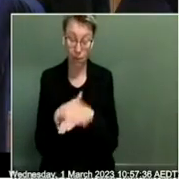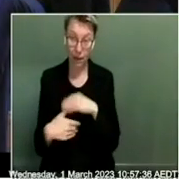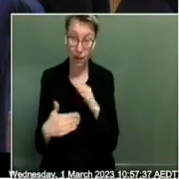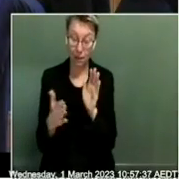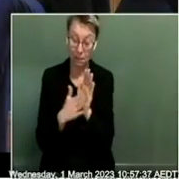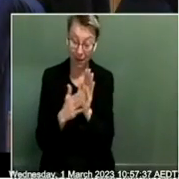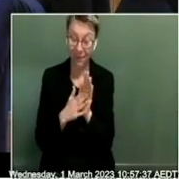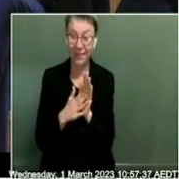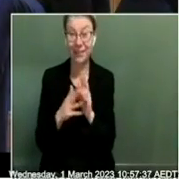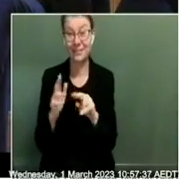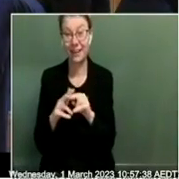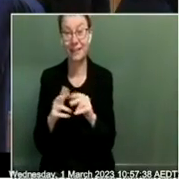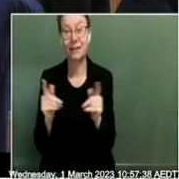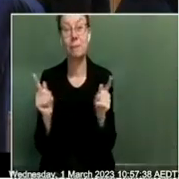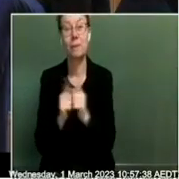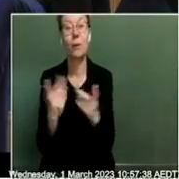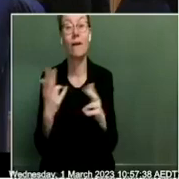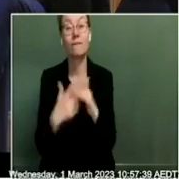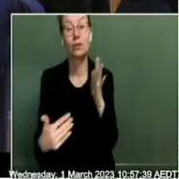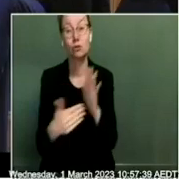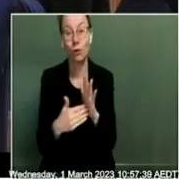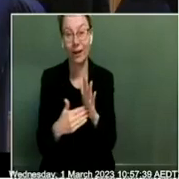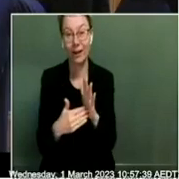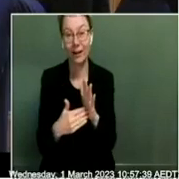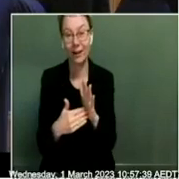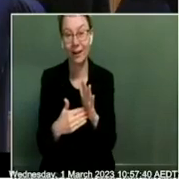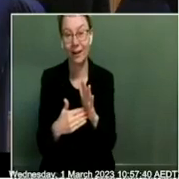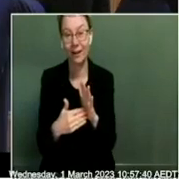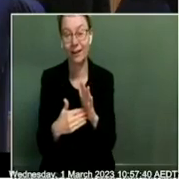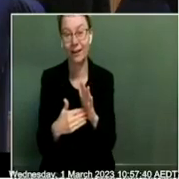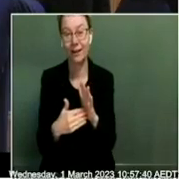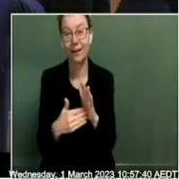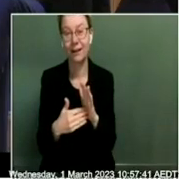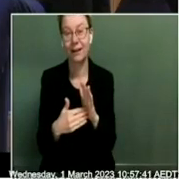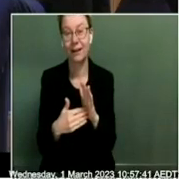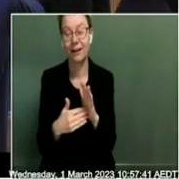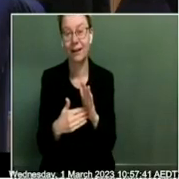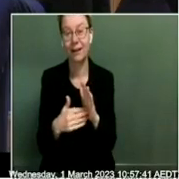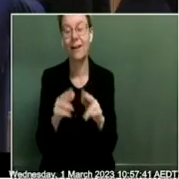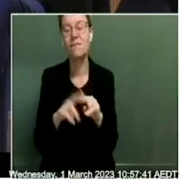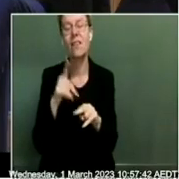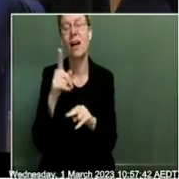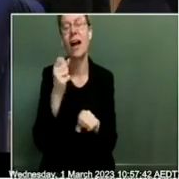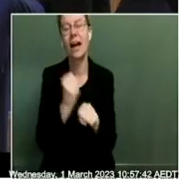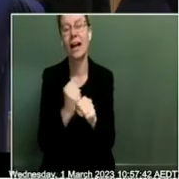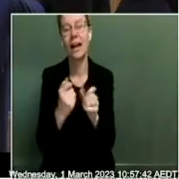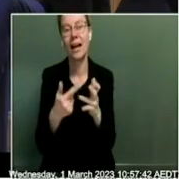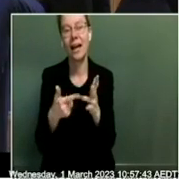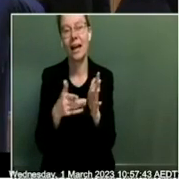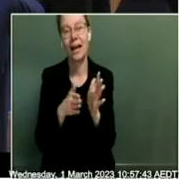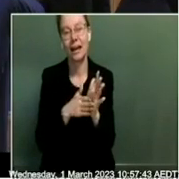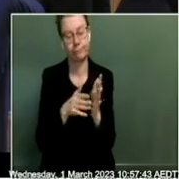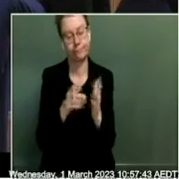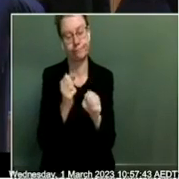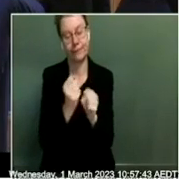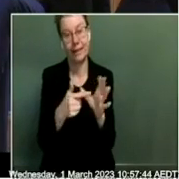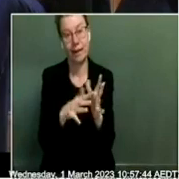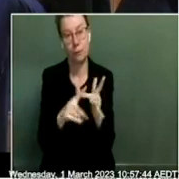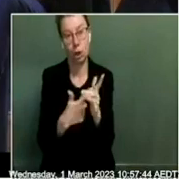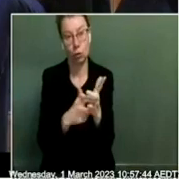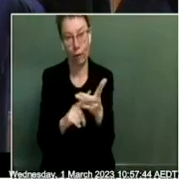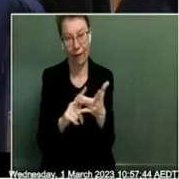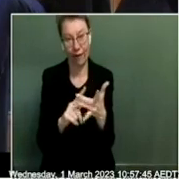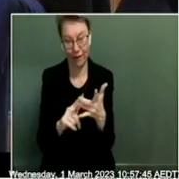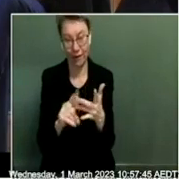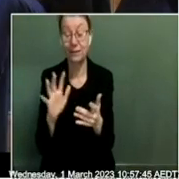Roy come down from Newcastle and was doing some work on the wharves and met this young girl who'd just come out of the Ballarat orphanage and fell madly in